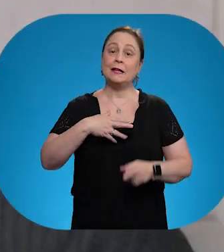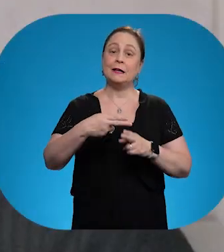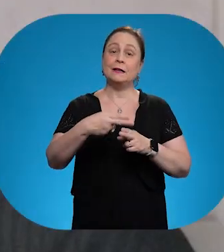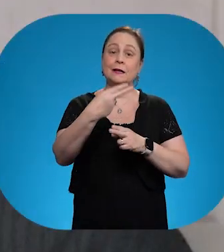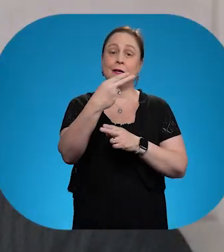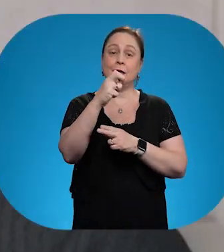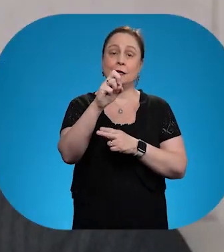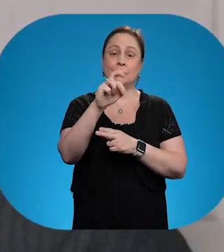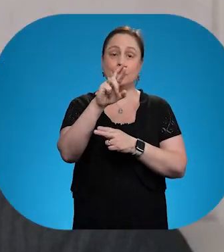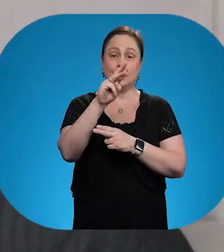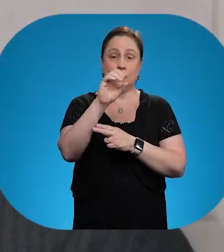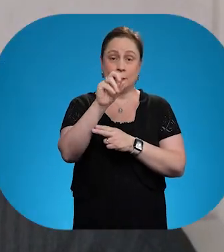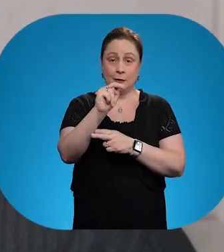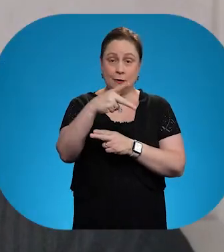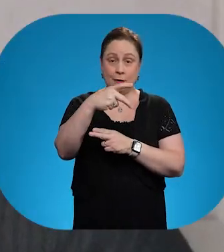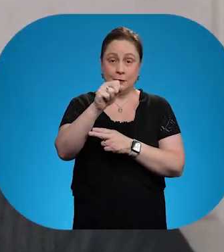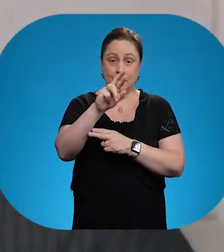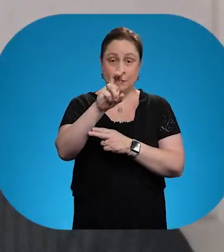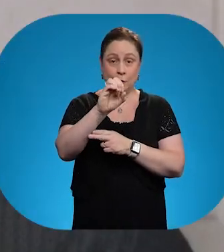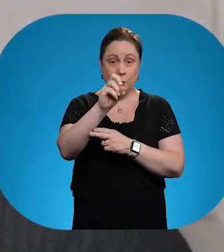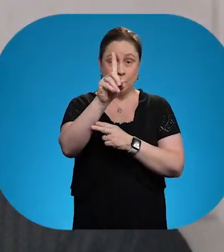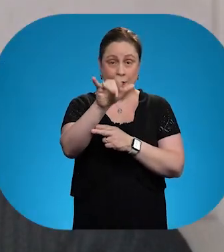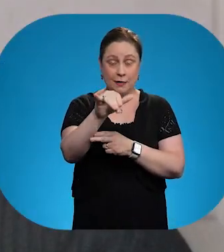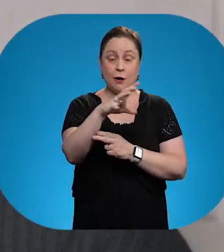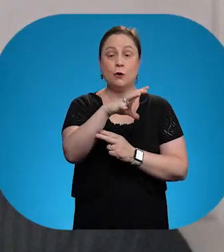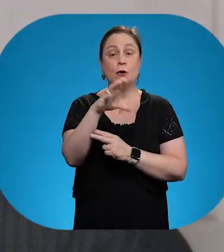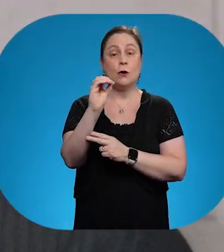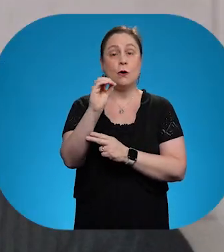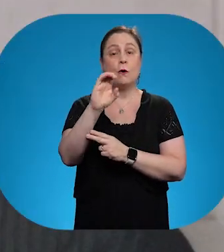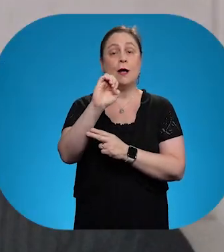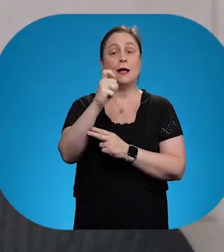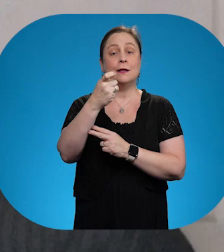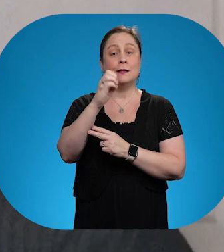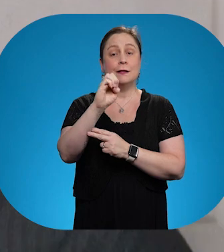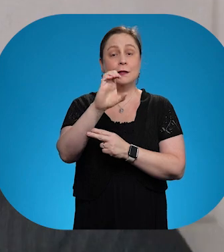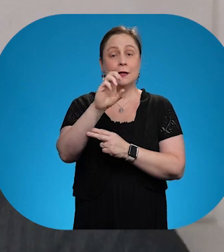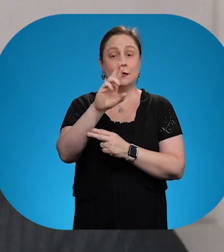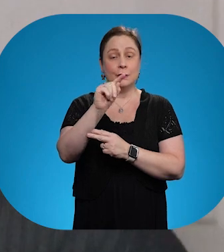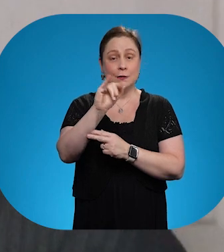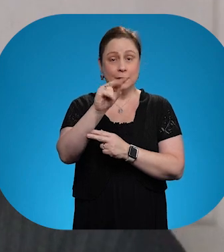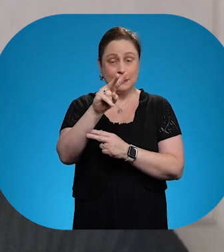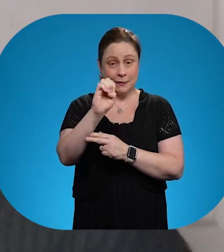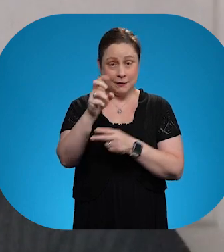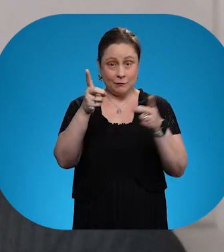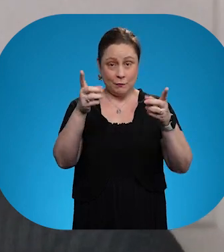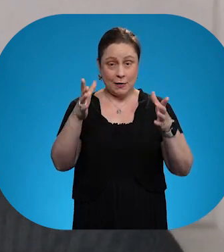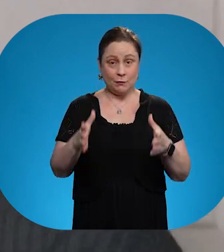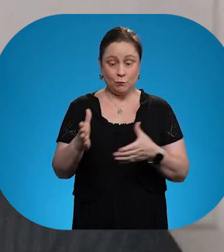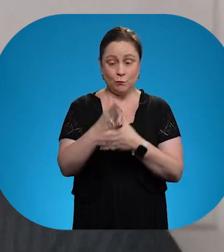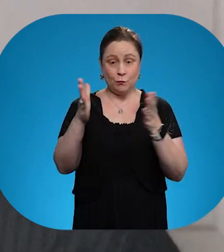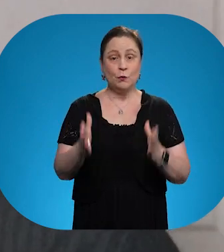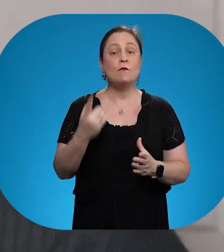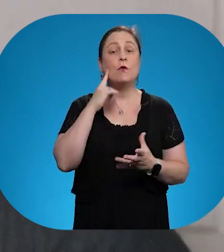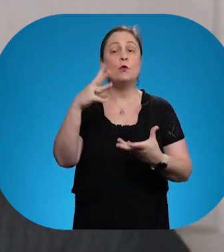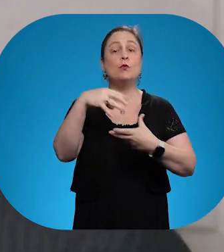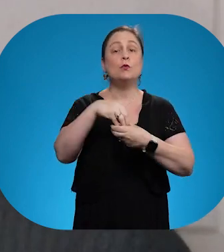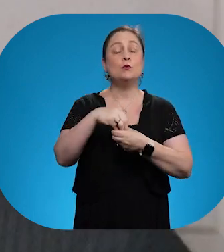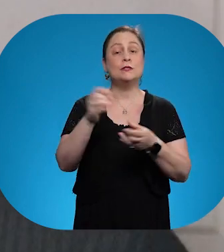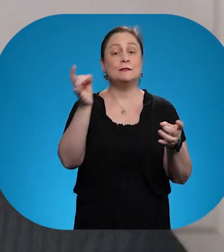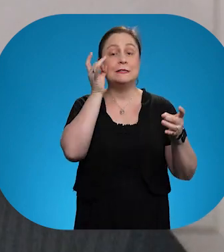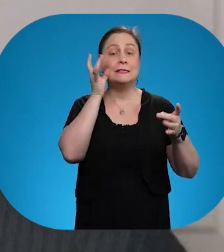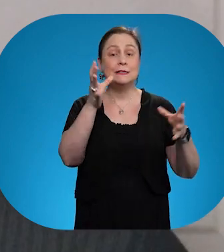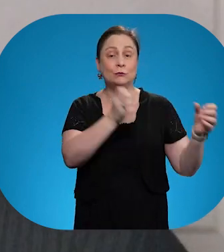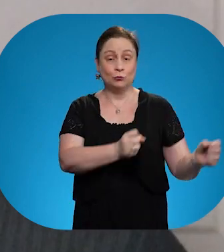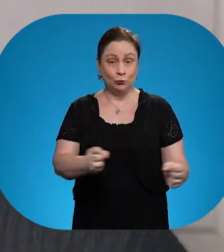My name is Herman Perotti. I am the co-executive director of the Partnership for Inclusive Disaster Strategies,